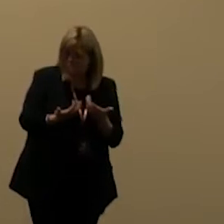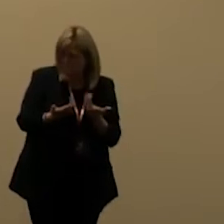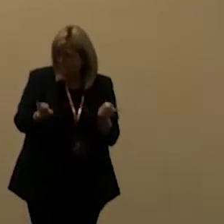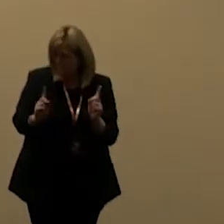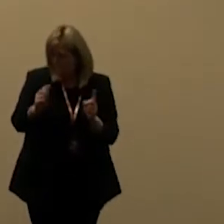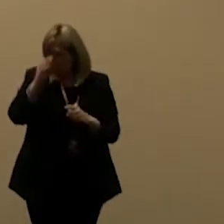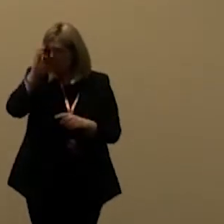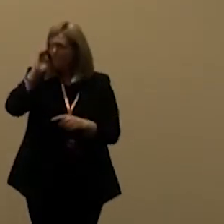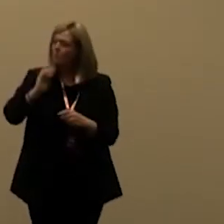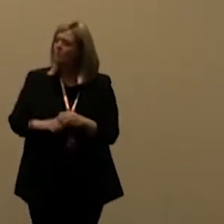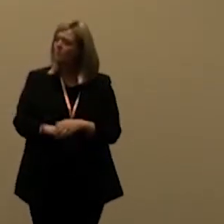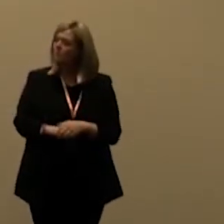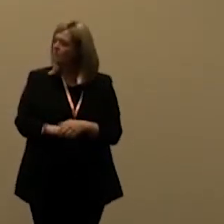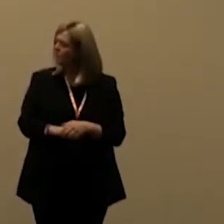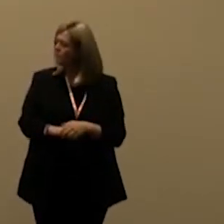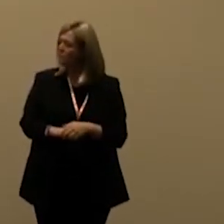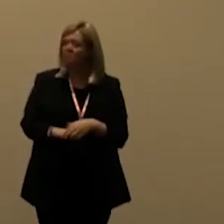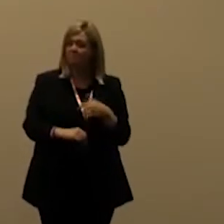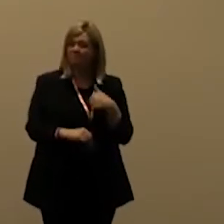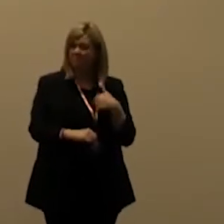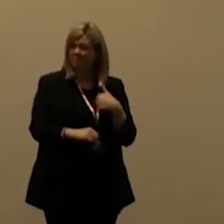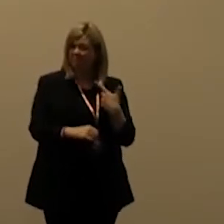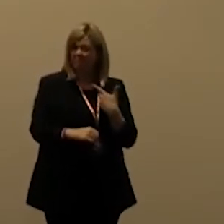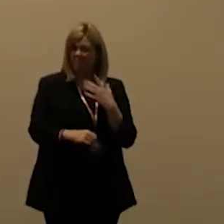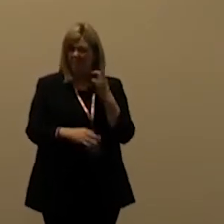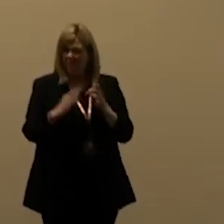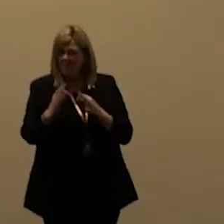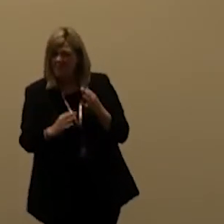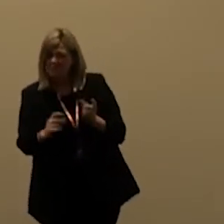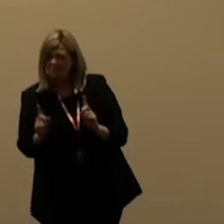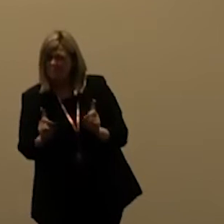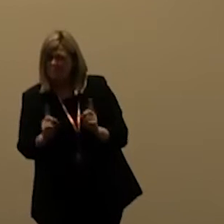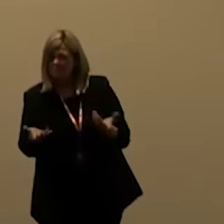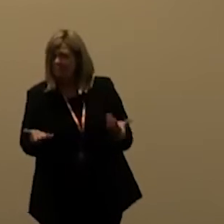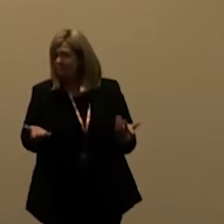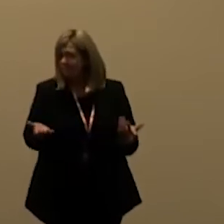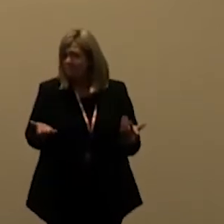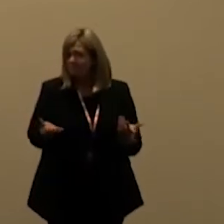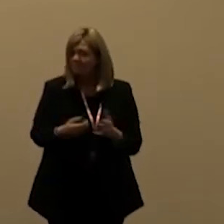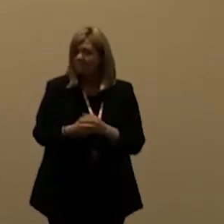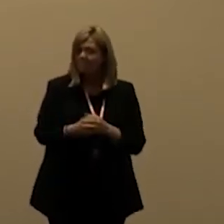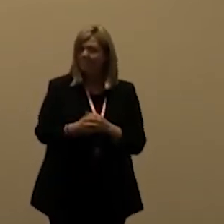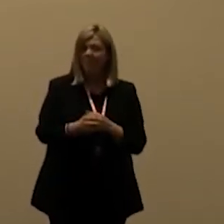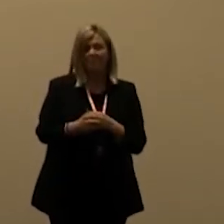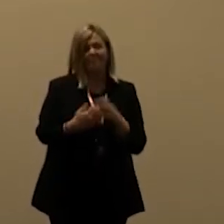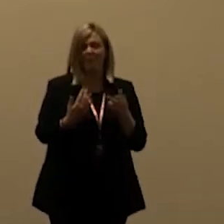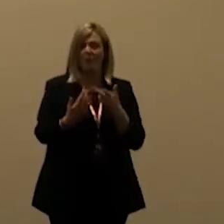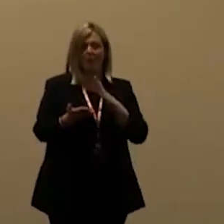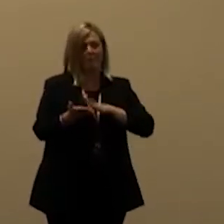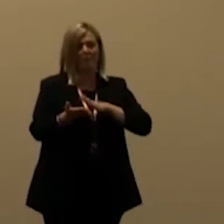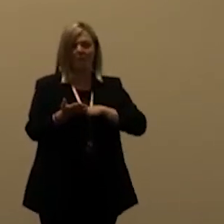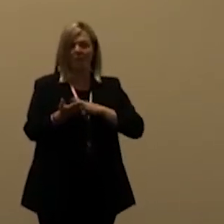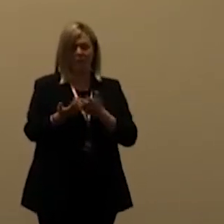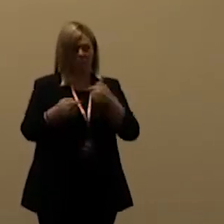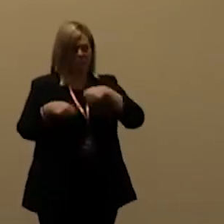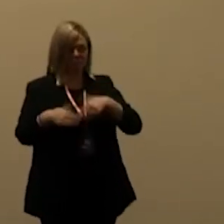Absolutely. And who am I to be asking you this question? Just another millennial taking up space.